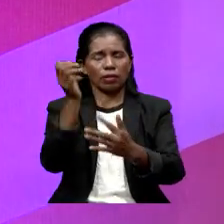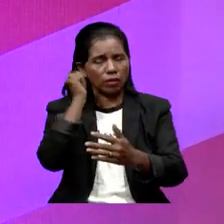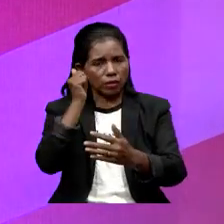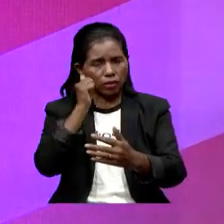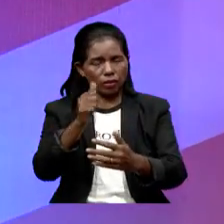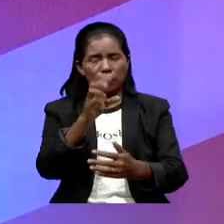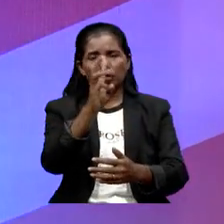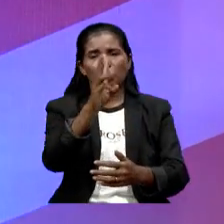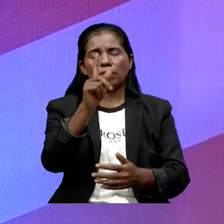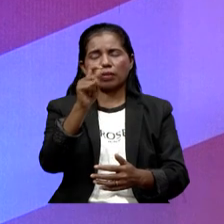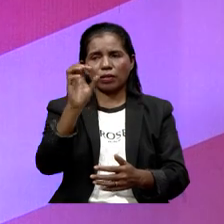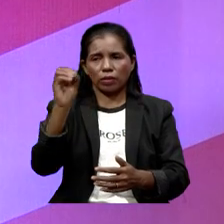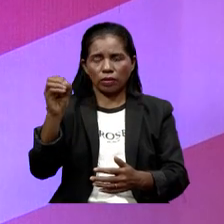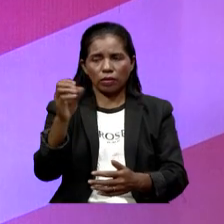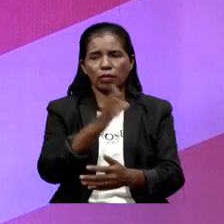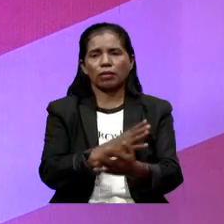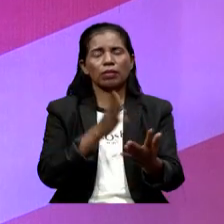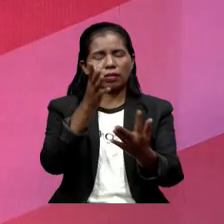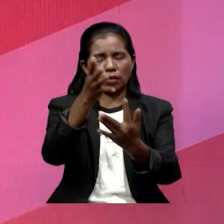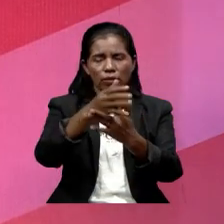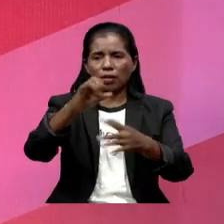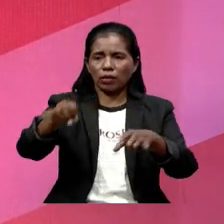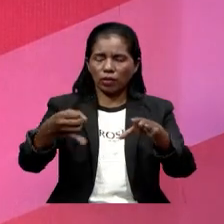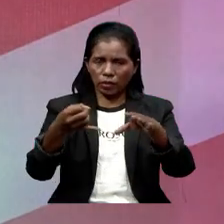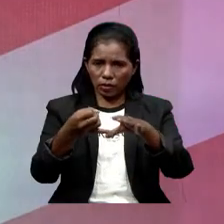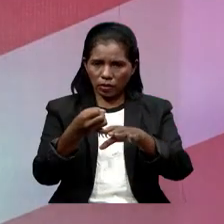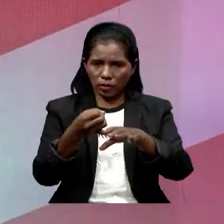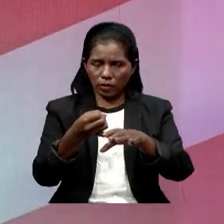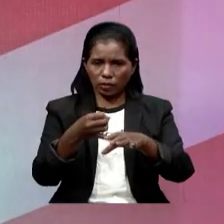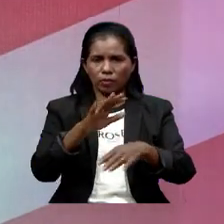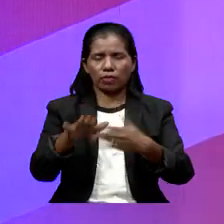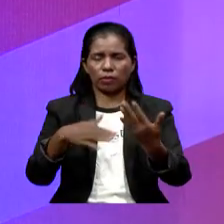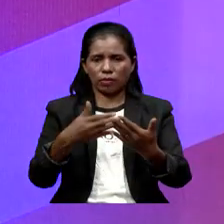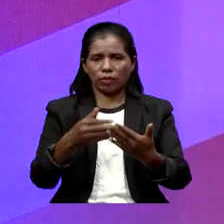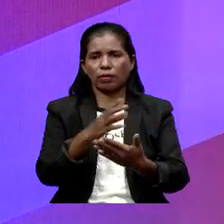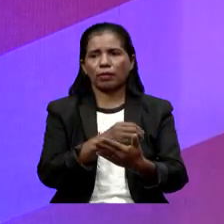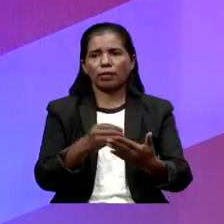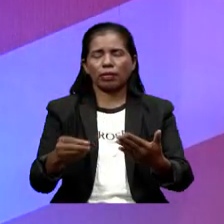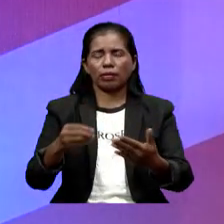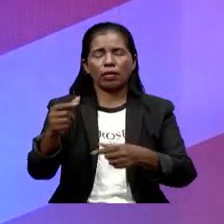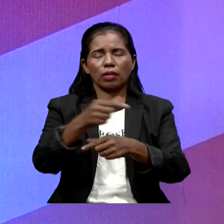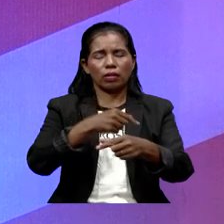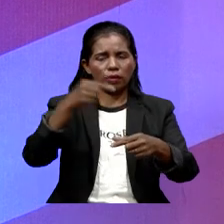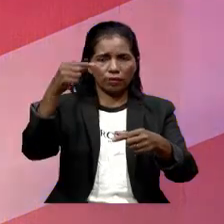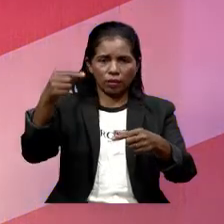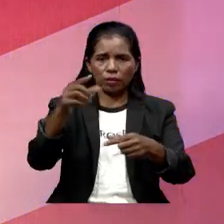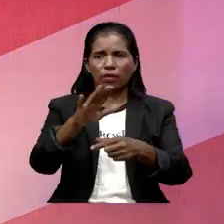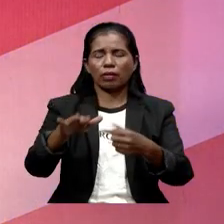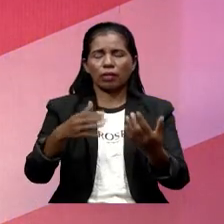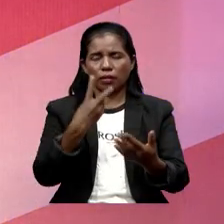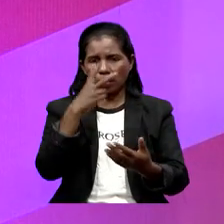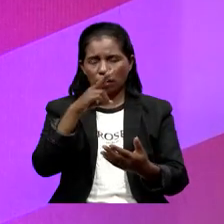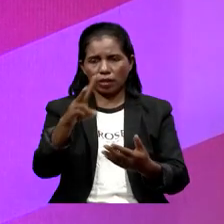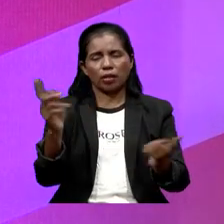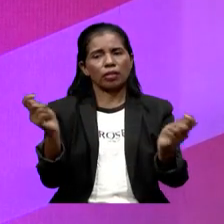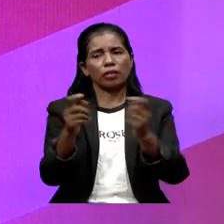WTO, promoting an inclusive regional architecture and addressing global challenges like climate